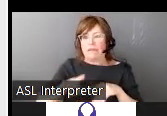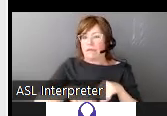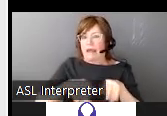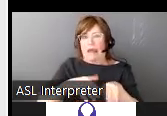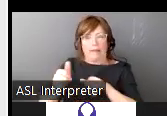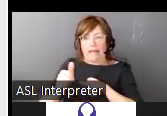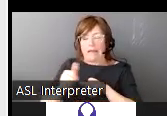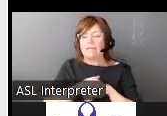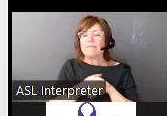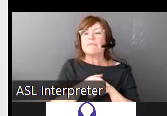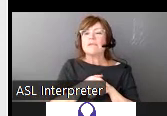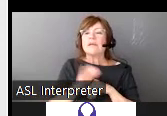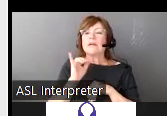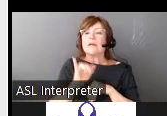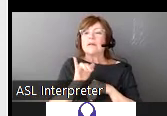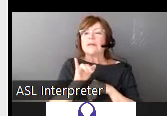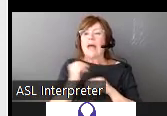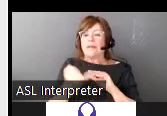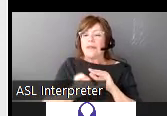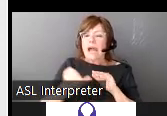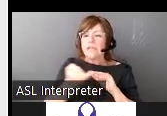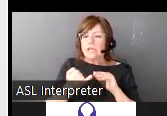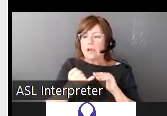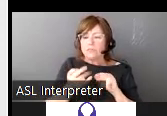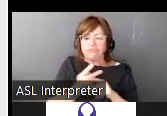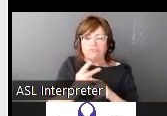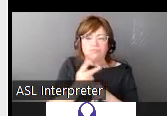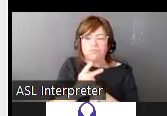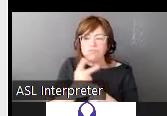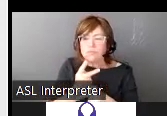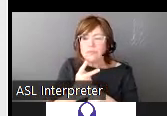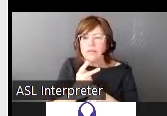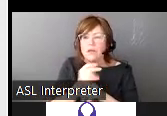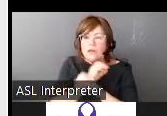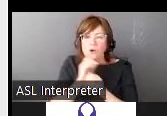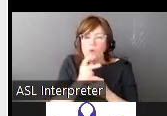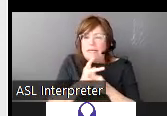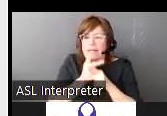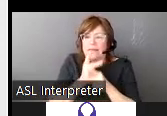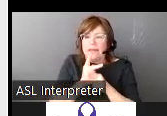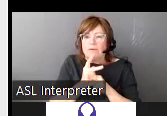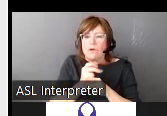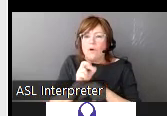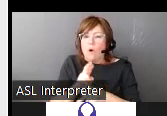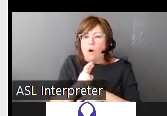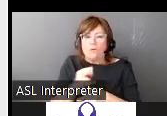result, it intensifies the social isolation of older adults as they have no one to take care of them or to talk to.